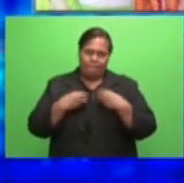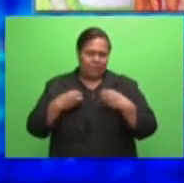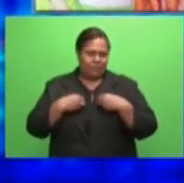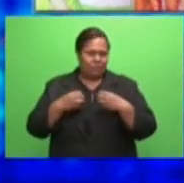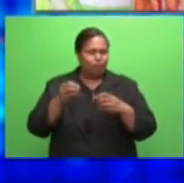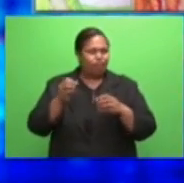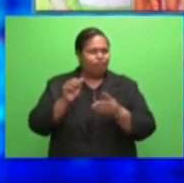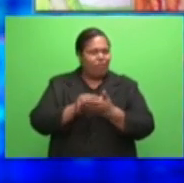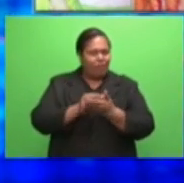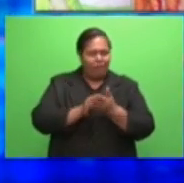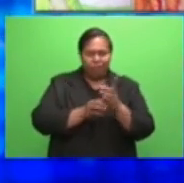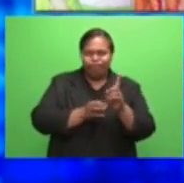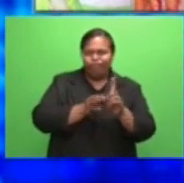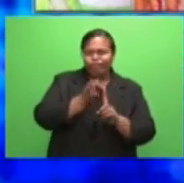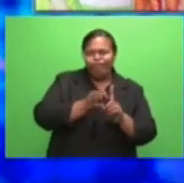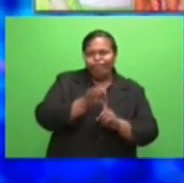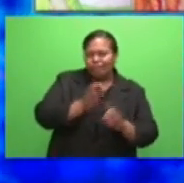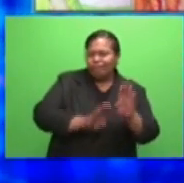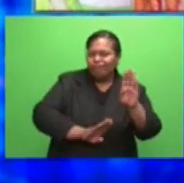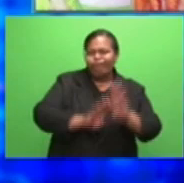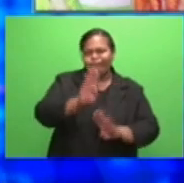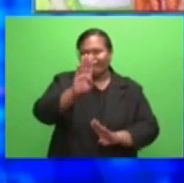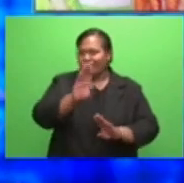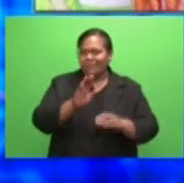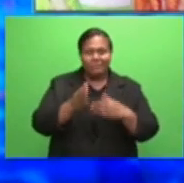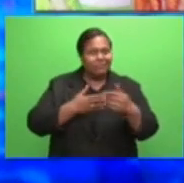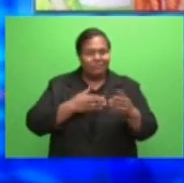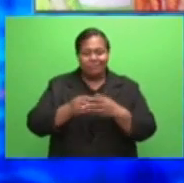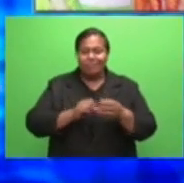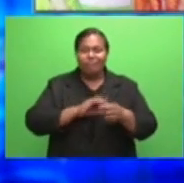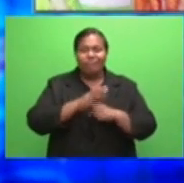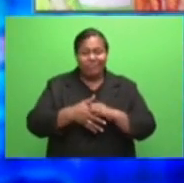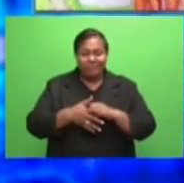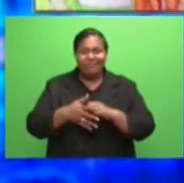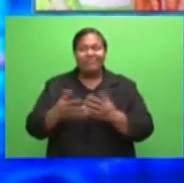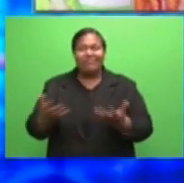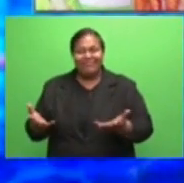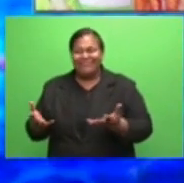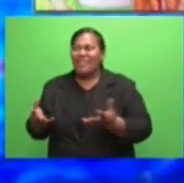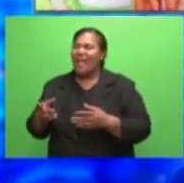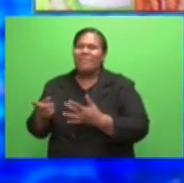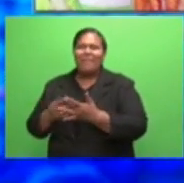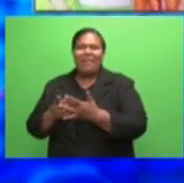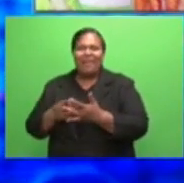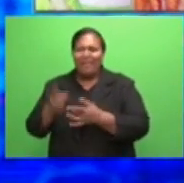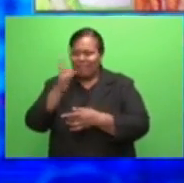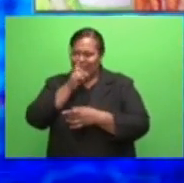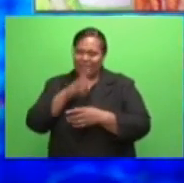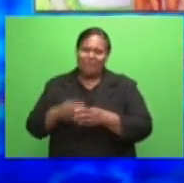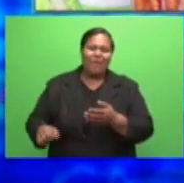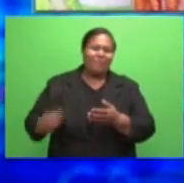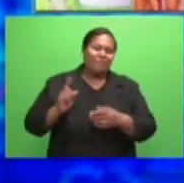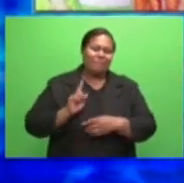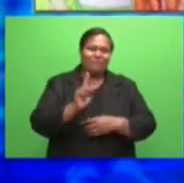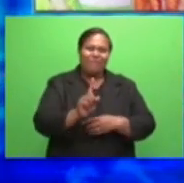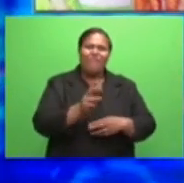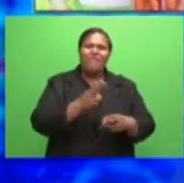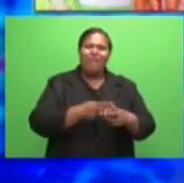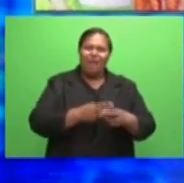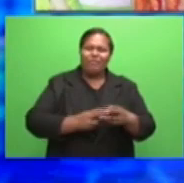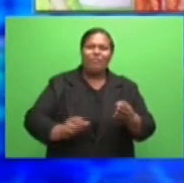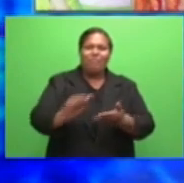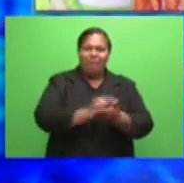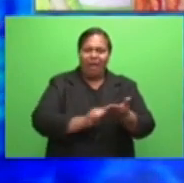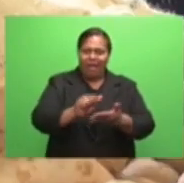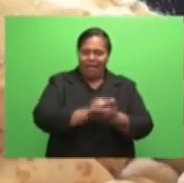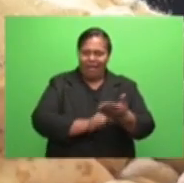Fijians from far as Lautoka and Nadi have been flocking to Cambridge farms of Sambetter to stock up on their supplies. Felipe Nakaso has